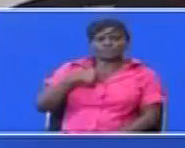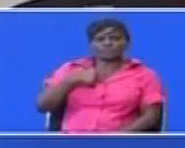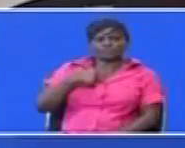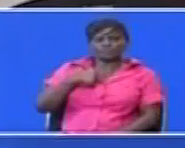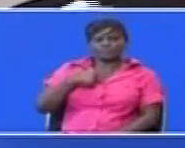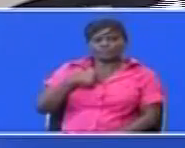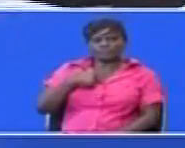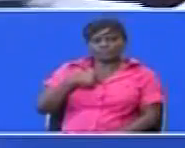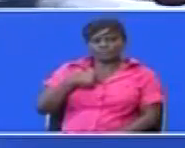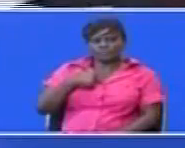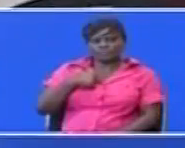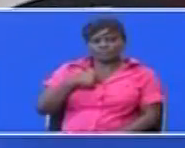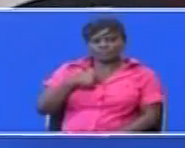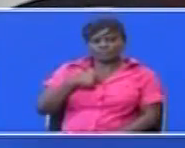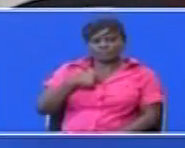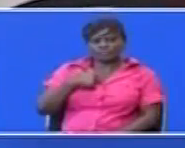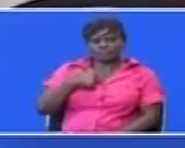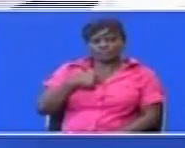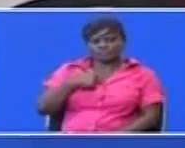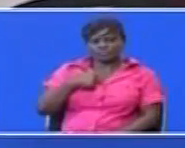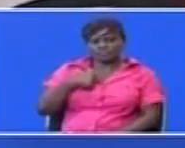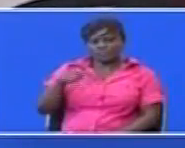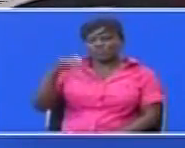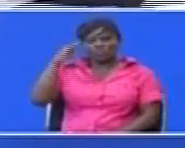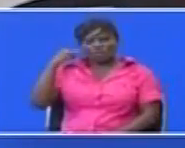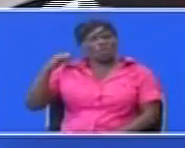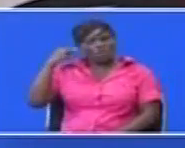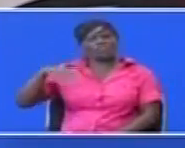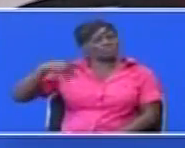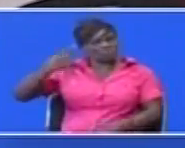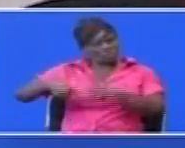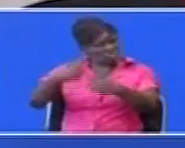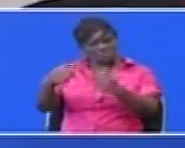kila ukipata nafasi unachomoka nje kupigia fulani simu, wewe piga hizo simu.